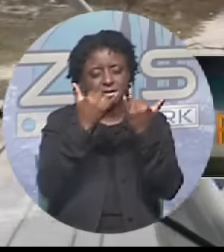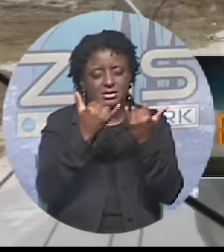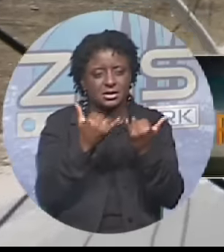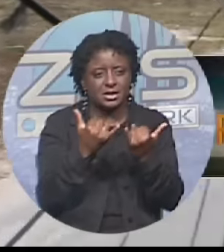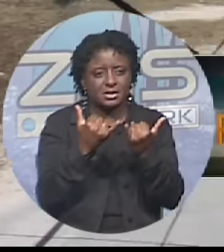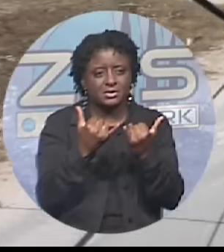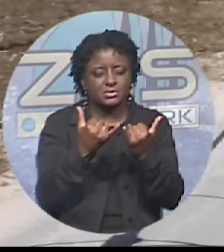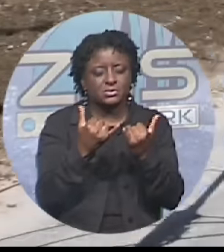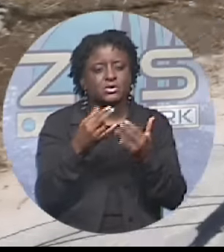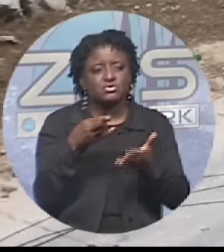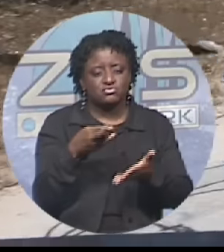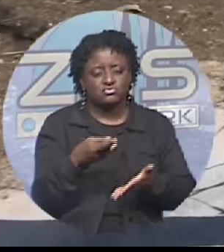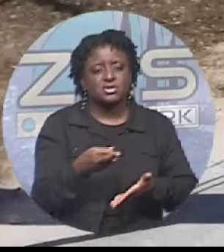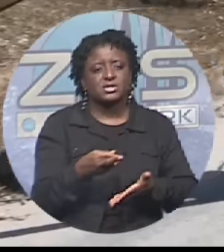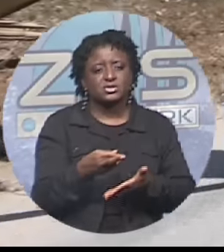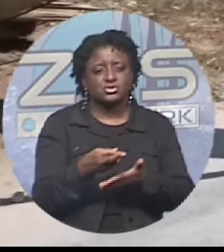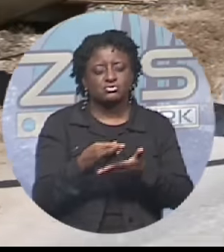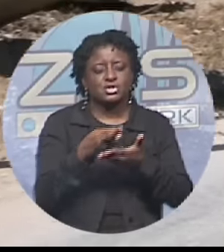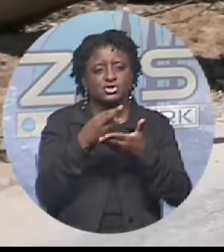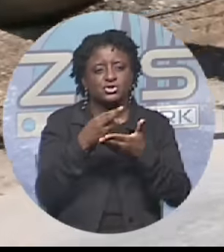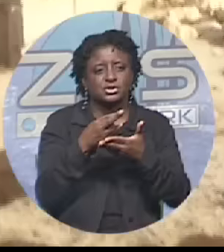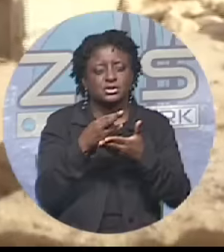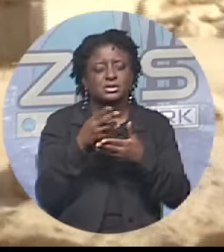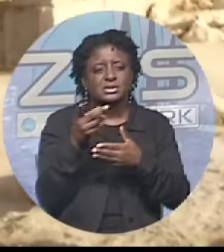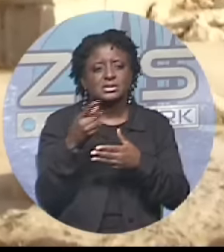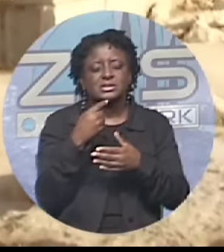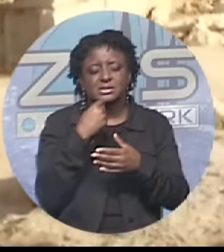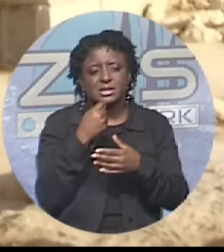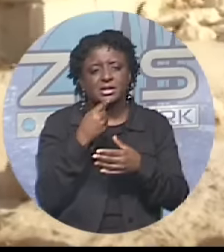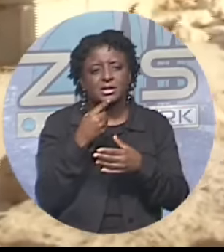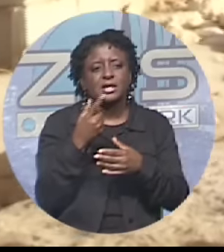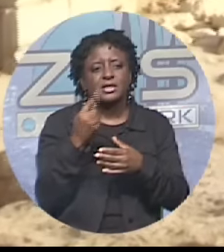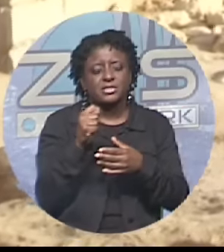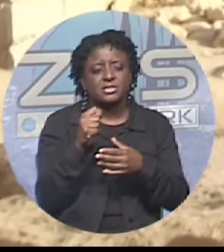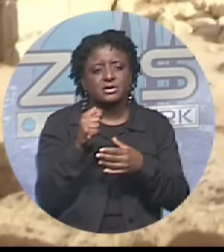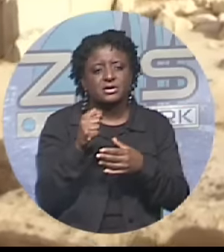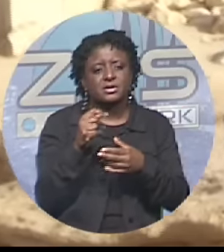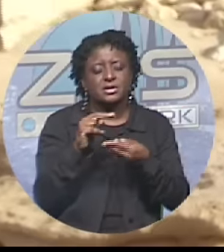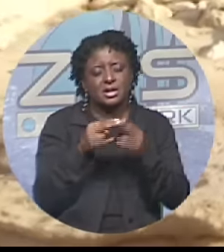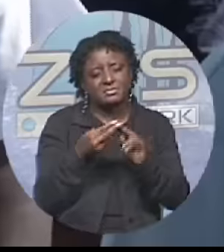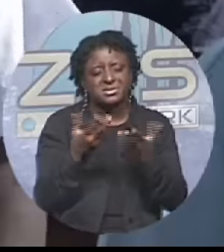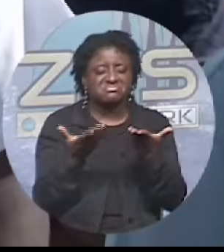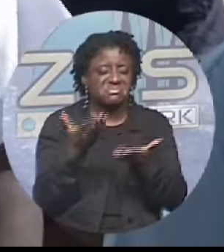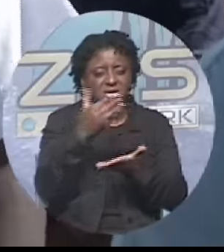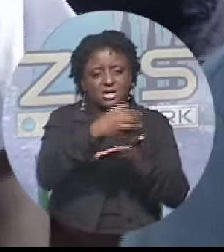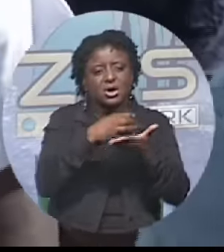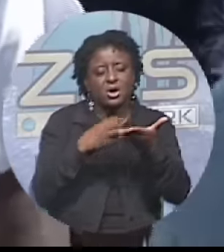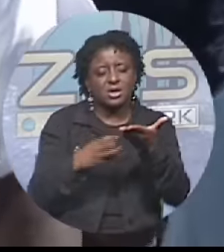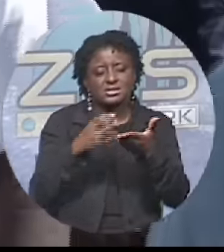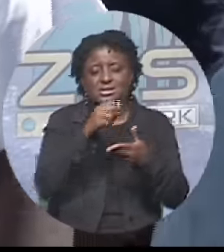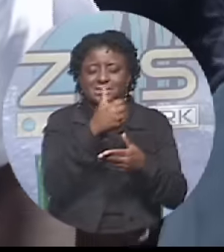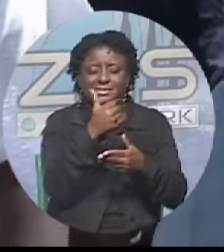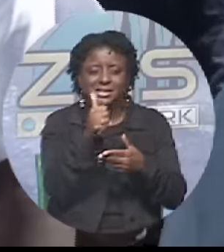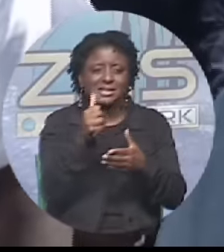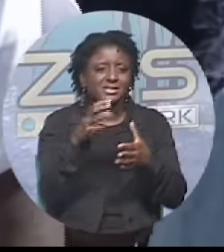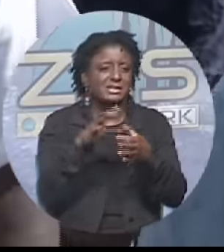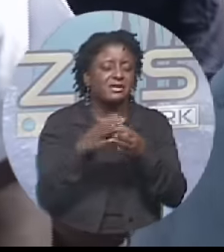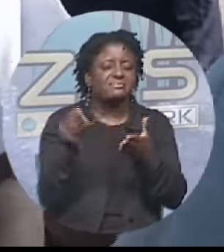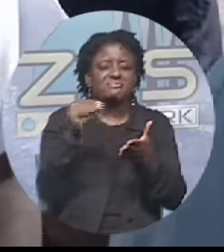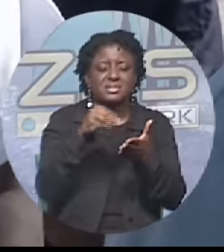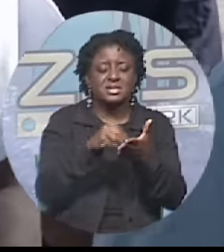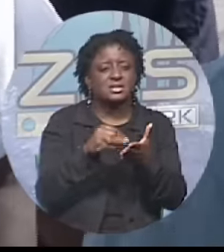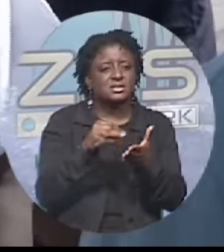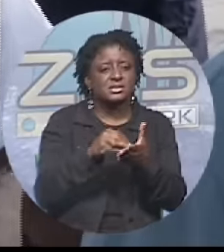Honorable Perry Christie, ahead of the actual figures, suspected the road to recovery could cost tens of millions of dollars. It's almost frighteningly